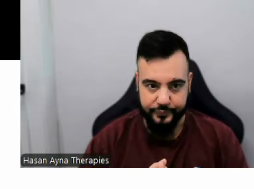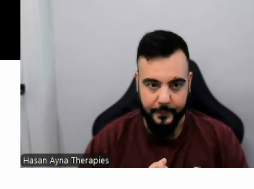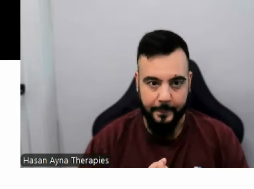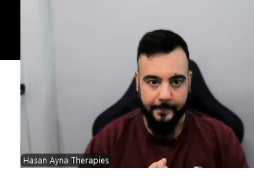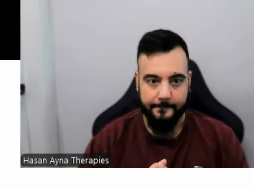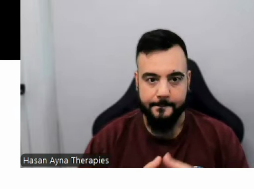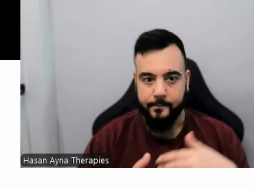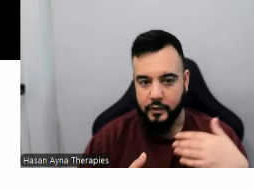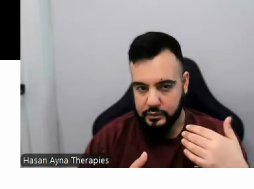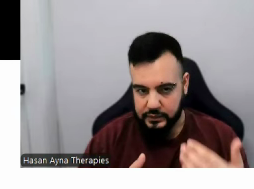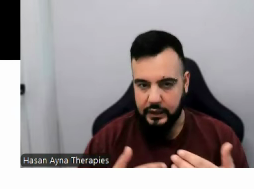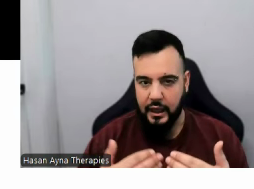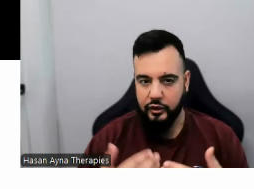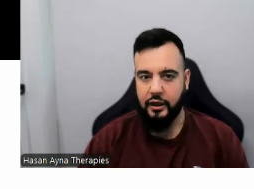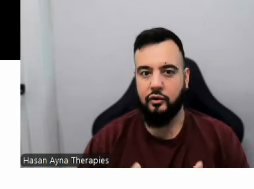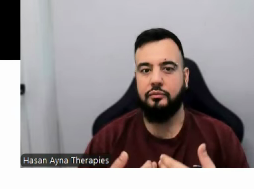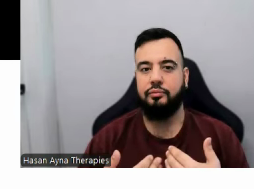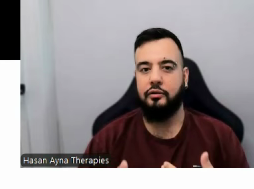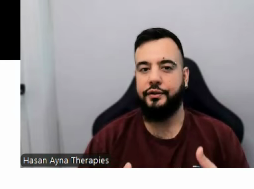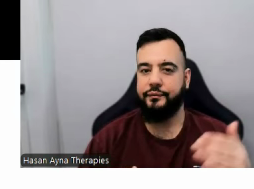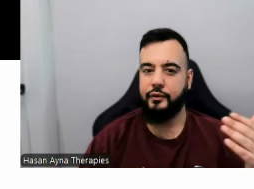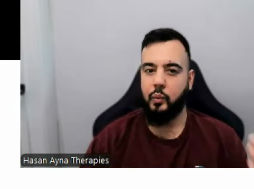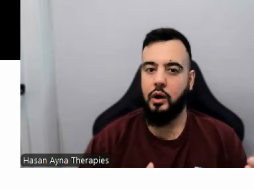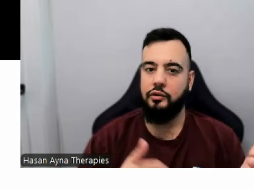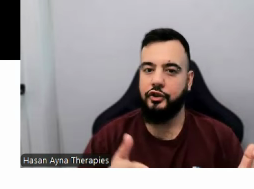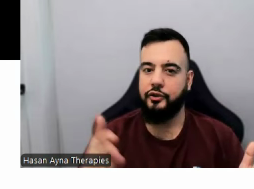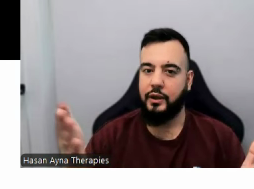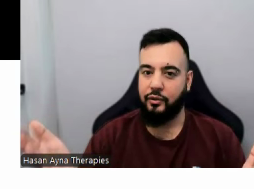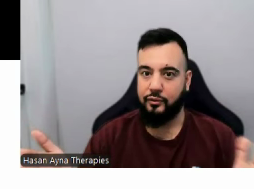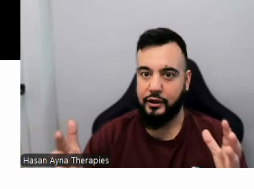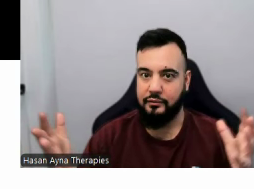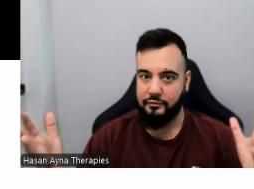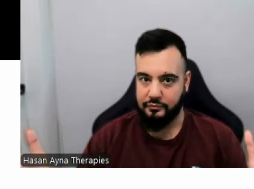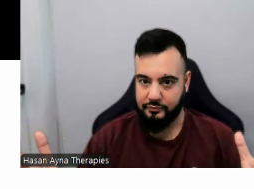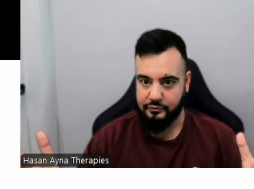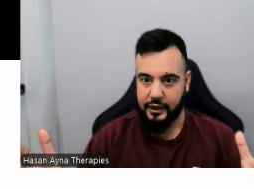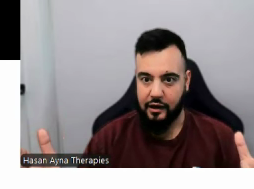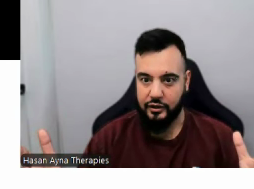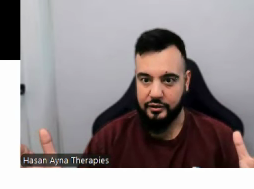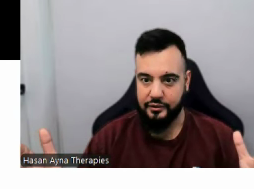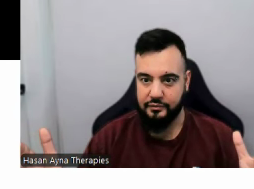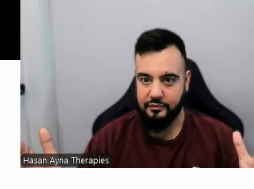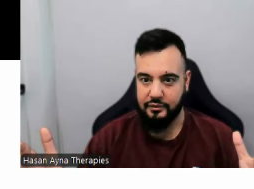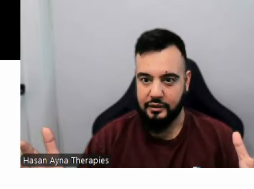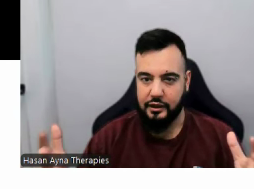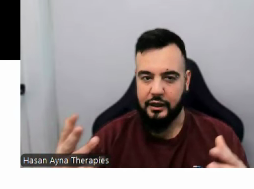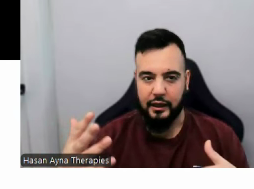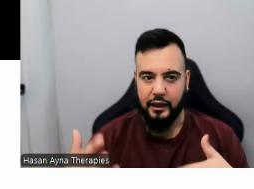assessors. See how you get on progressing through 1, 2, and 3